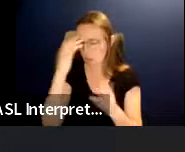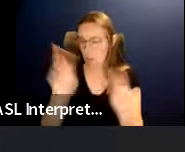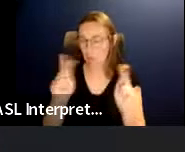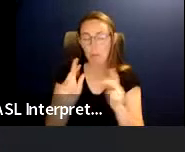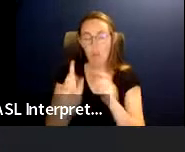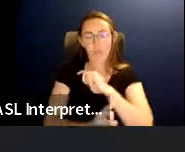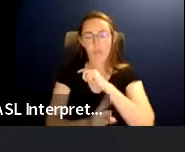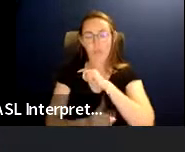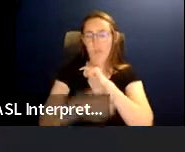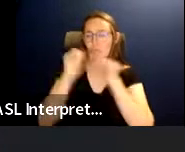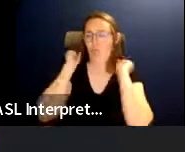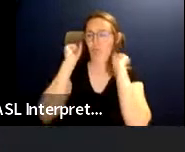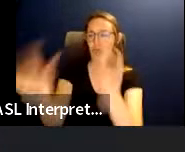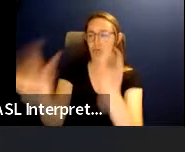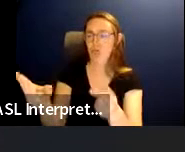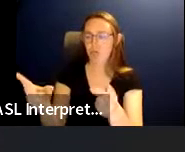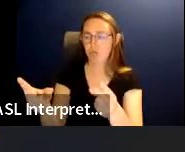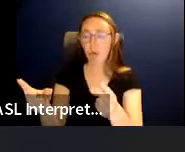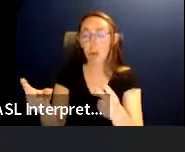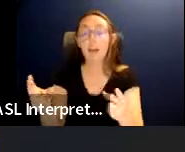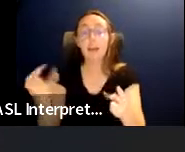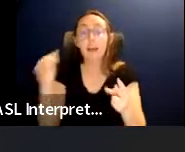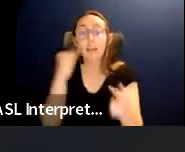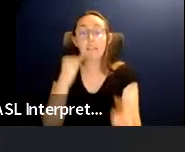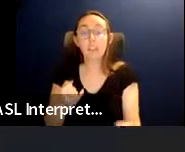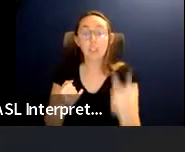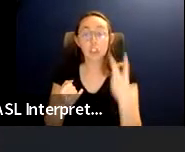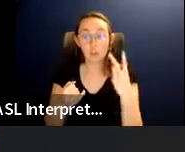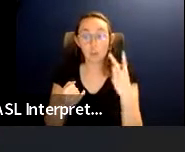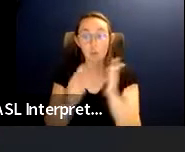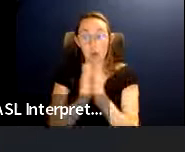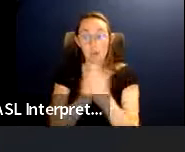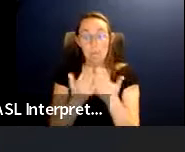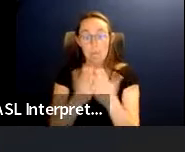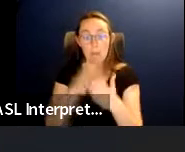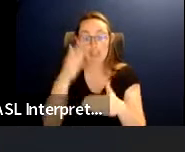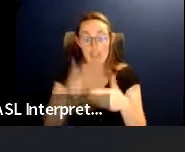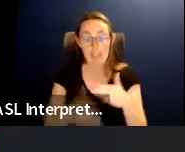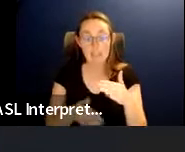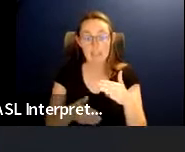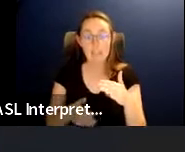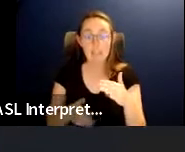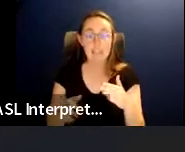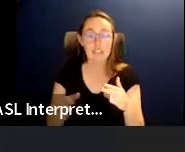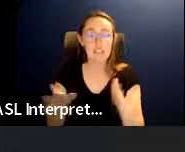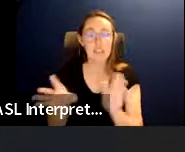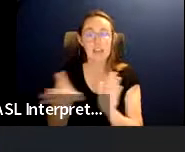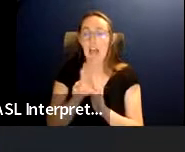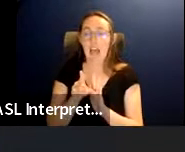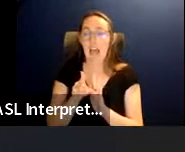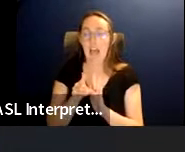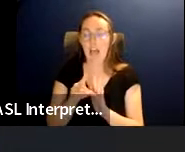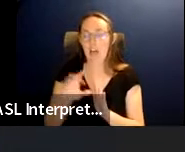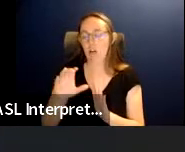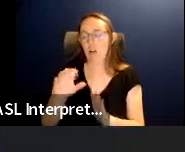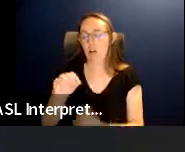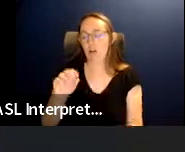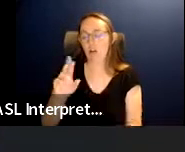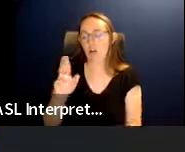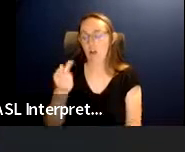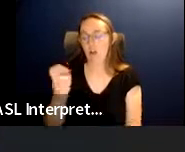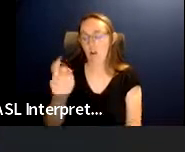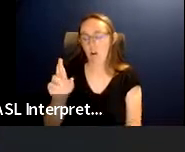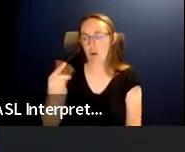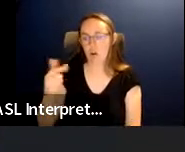And I discovered that if I took 2 bookends and put corner guard to create like a little lip there, that